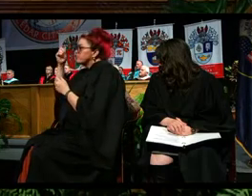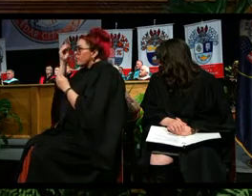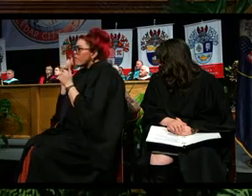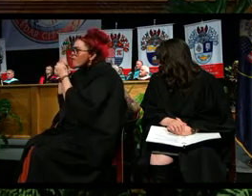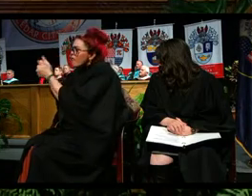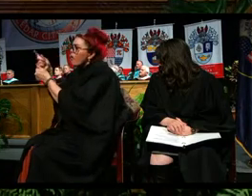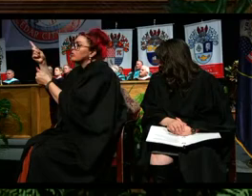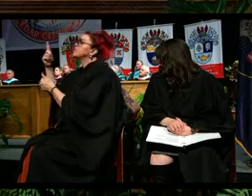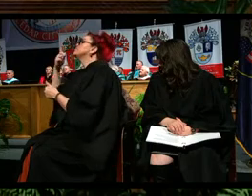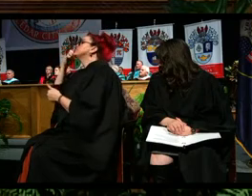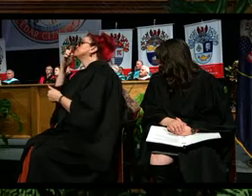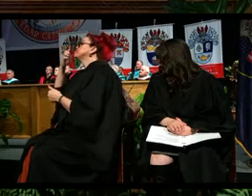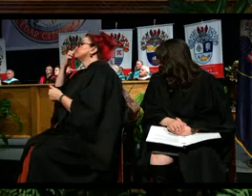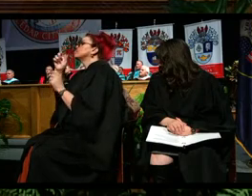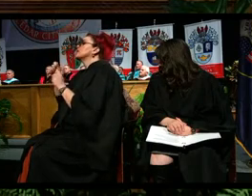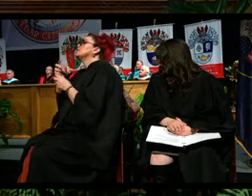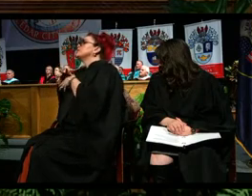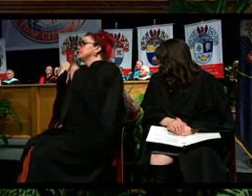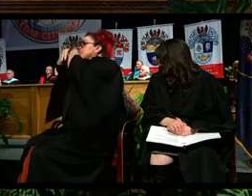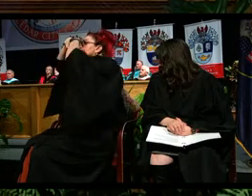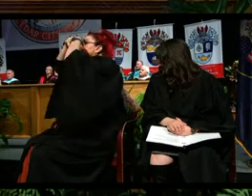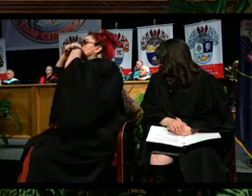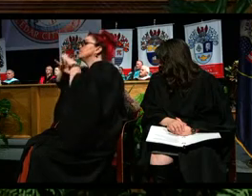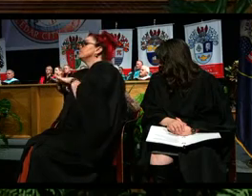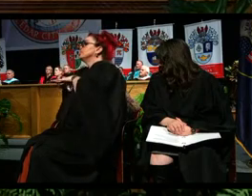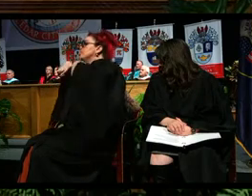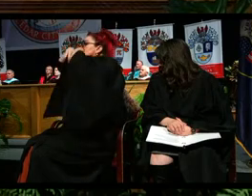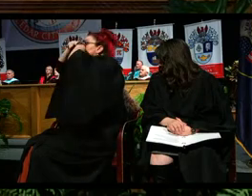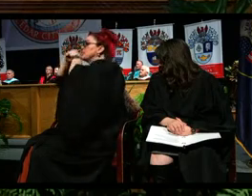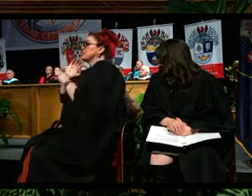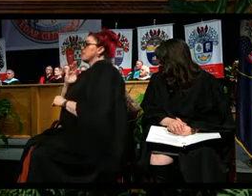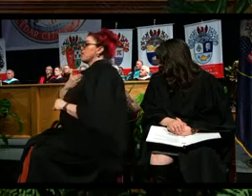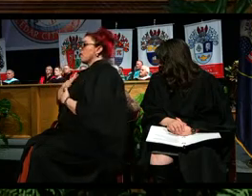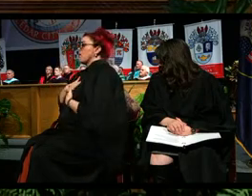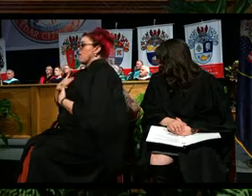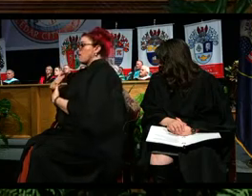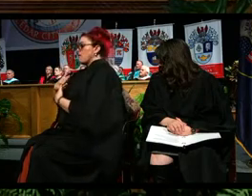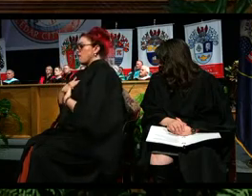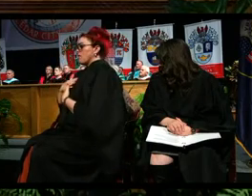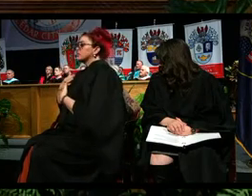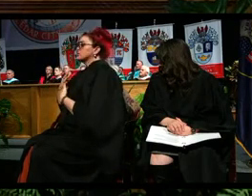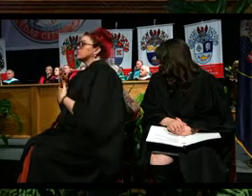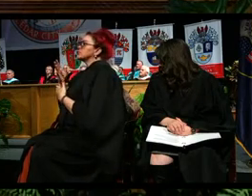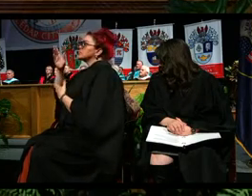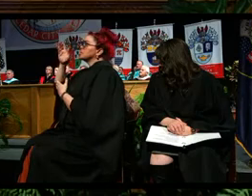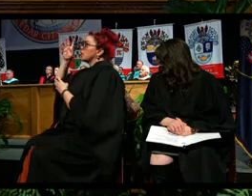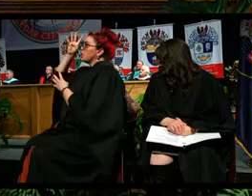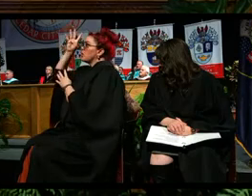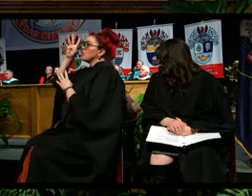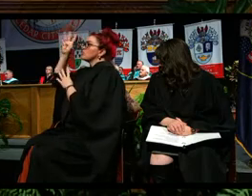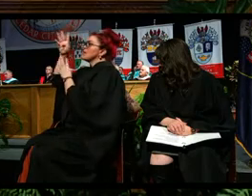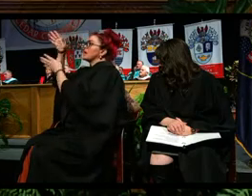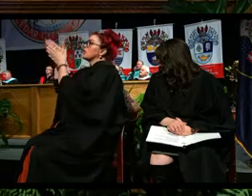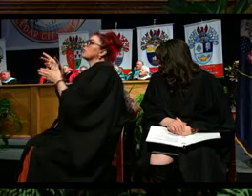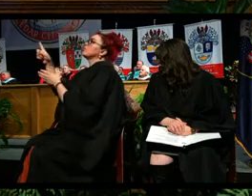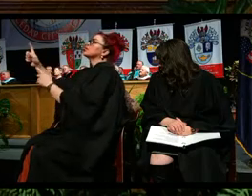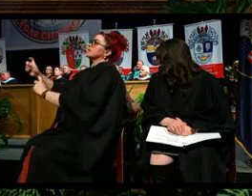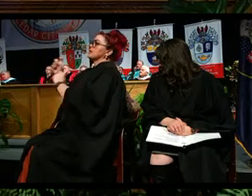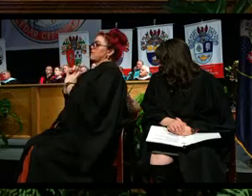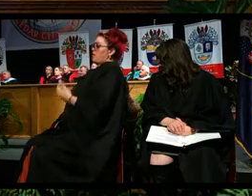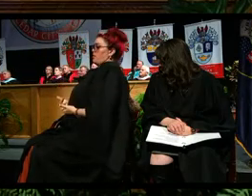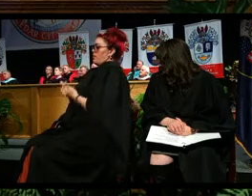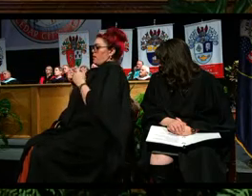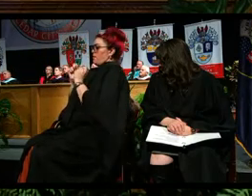Her nostrils, she'll be able to breathe the air that we breathe, that you've given to us, Creator, the air that gives us life. And her